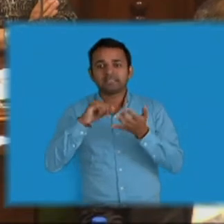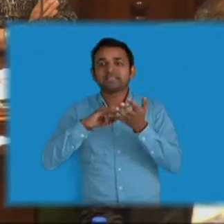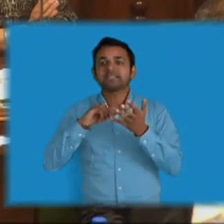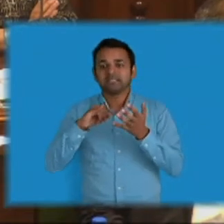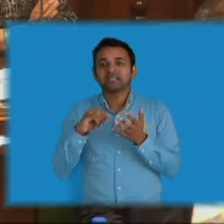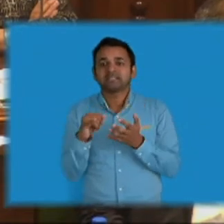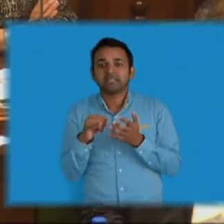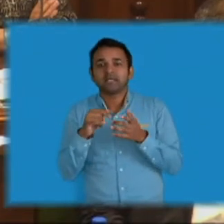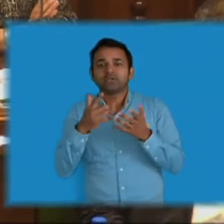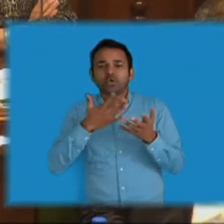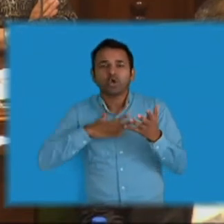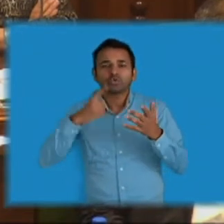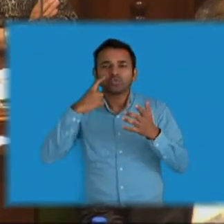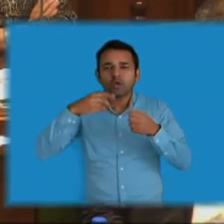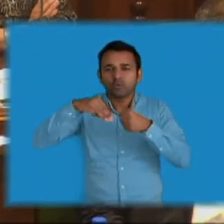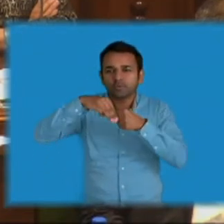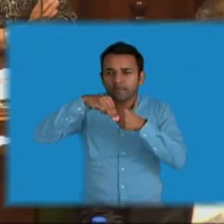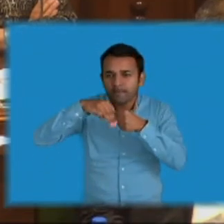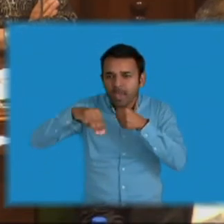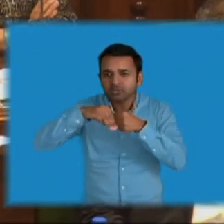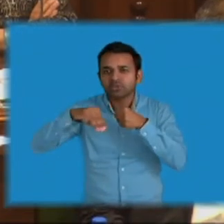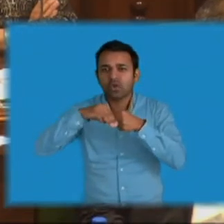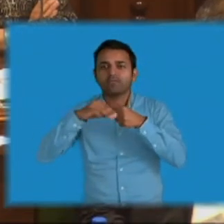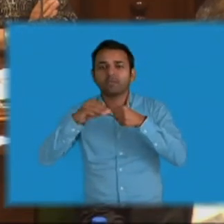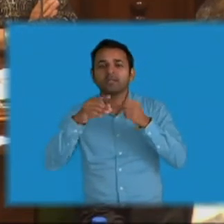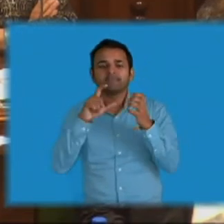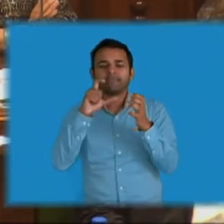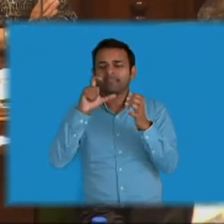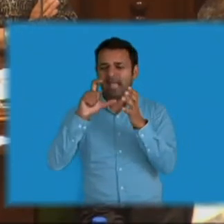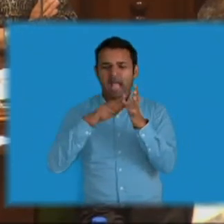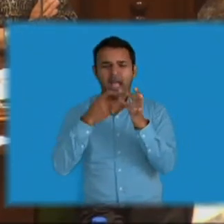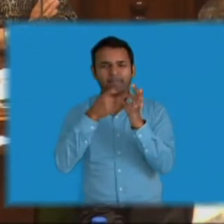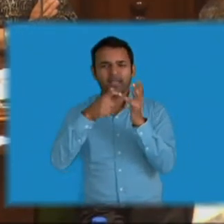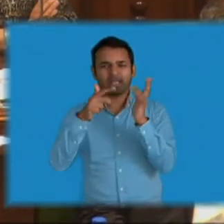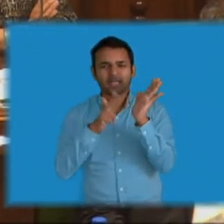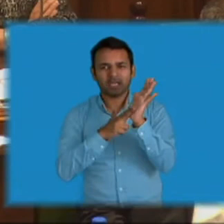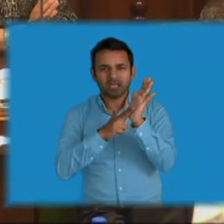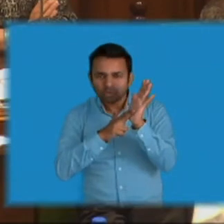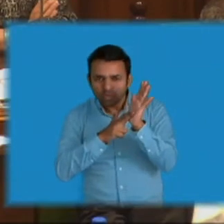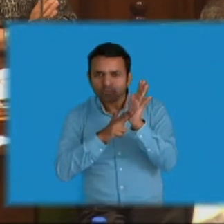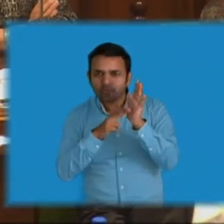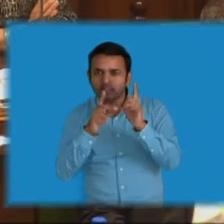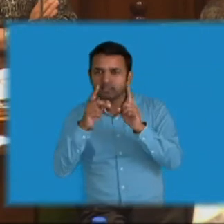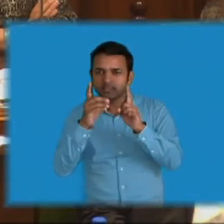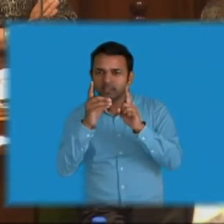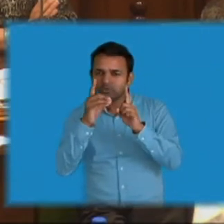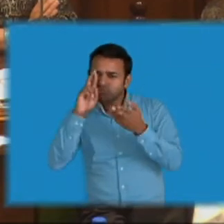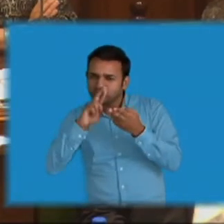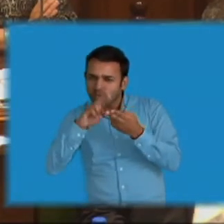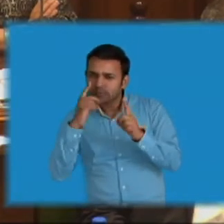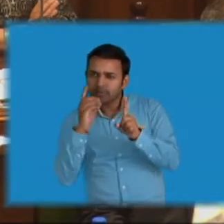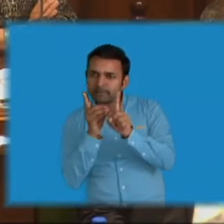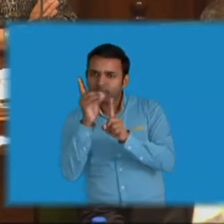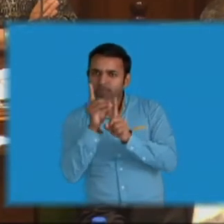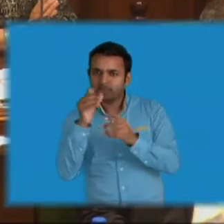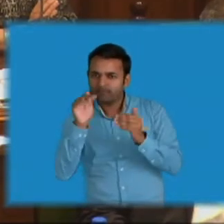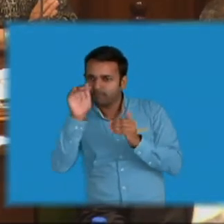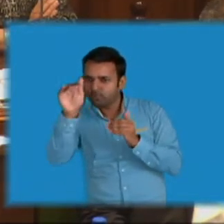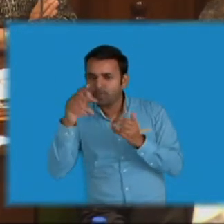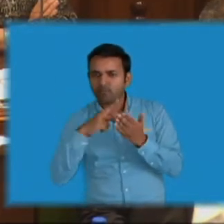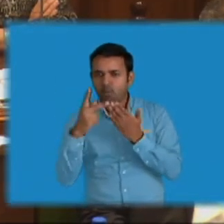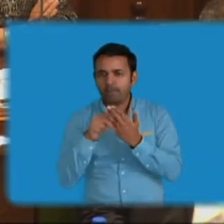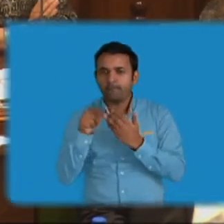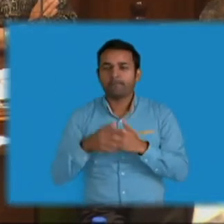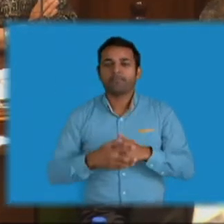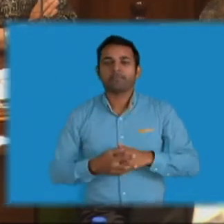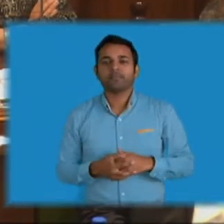enhancement or reforestation program. There are also numerous non-carbon benefits that can be realized additionally